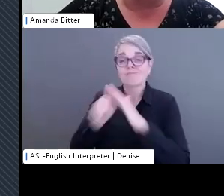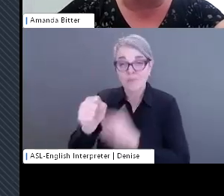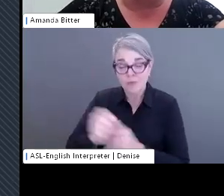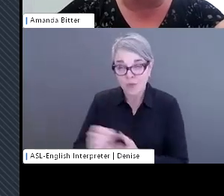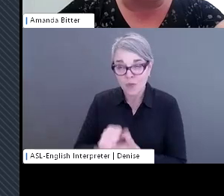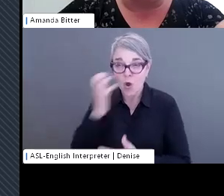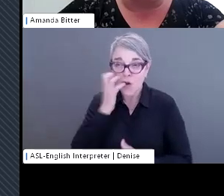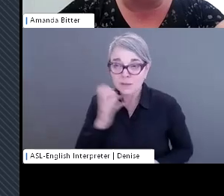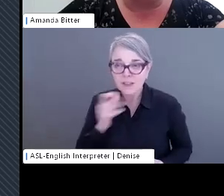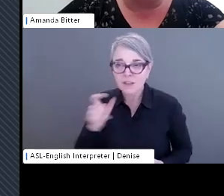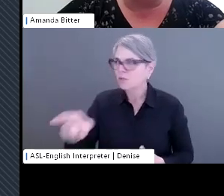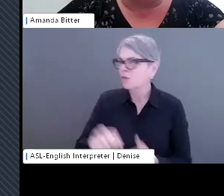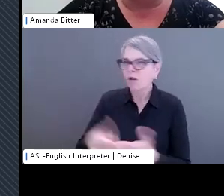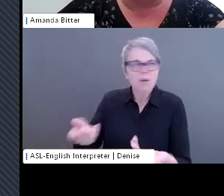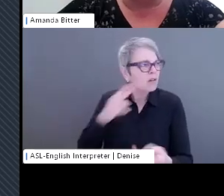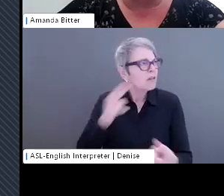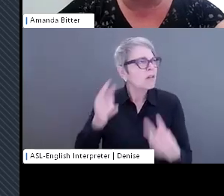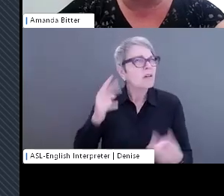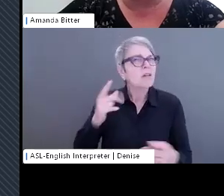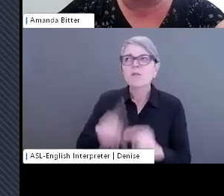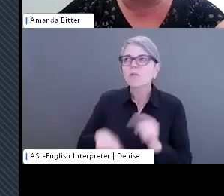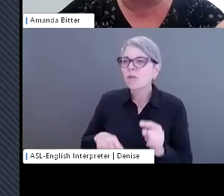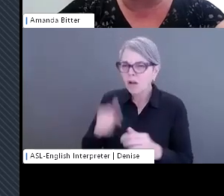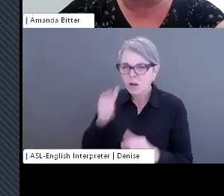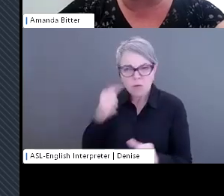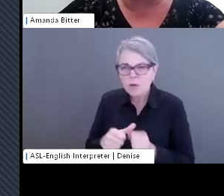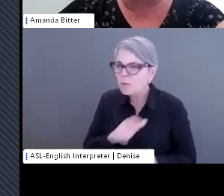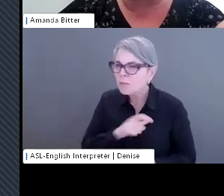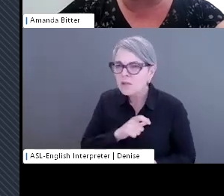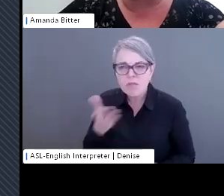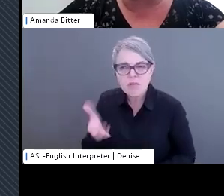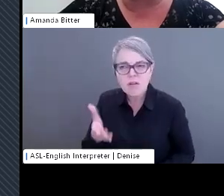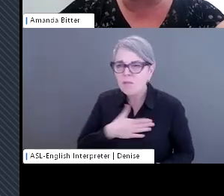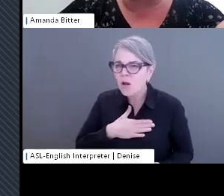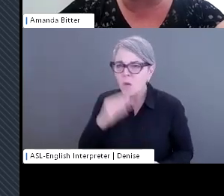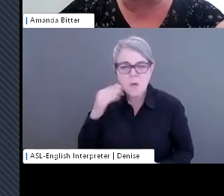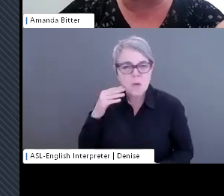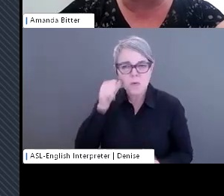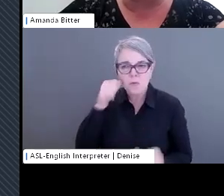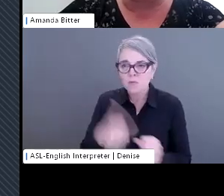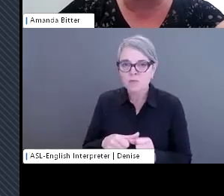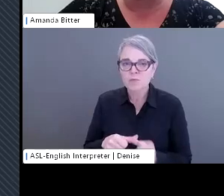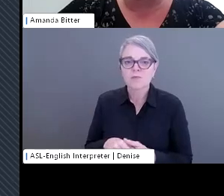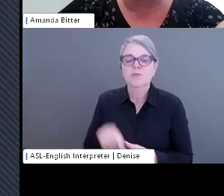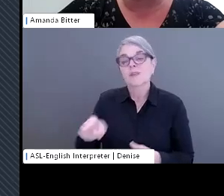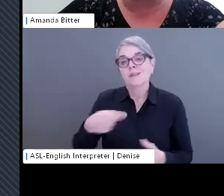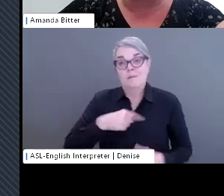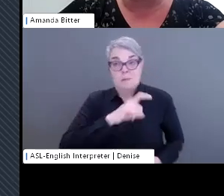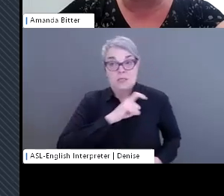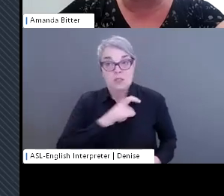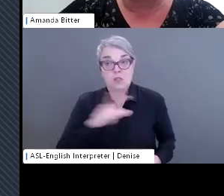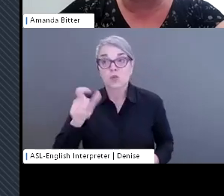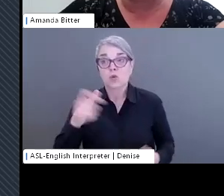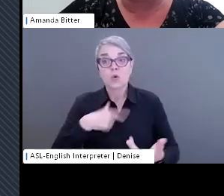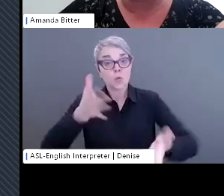forgot that they were ever at her home. So generally, we're not supposed to replace the Mental Health Act in